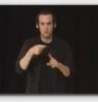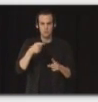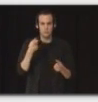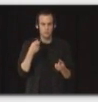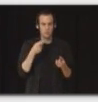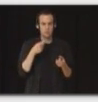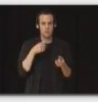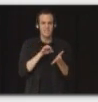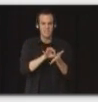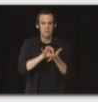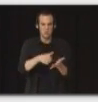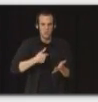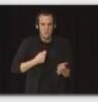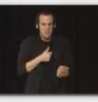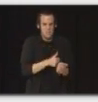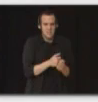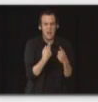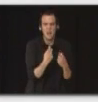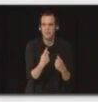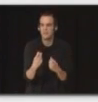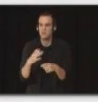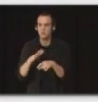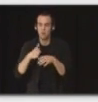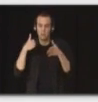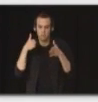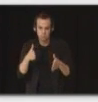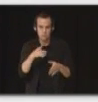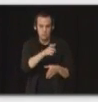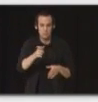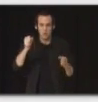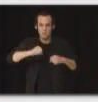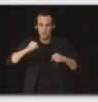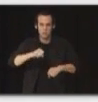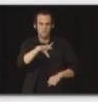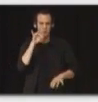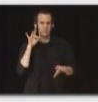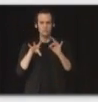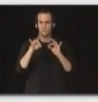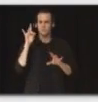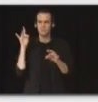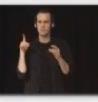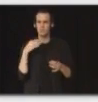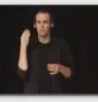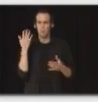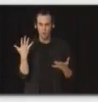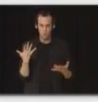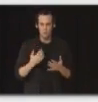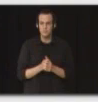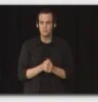goal the identification of teleassistant services that are necessary to care